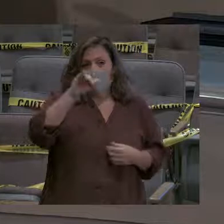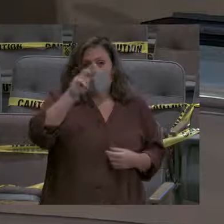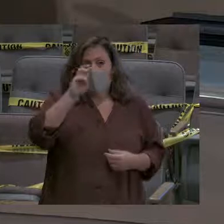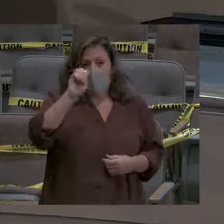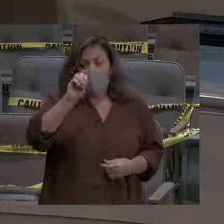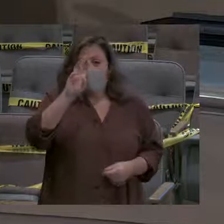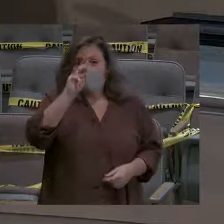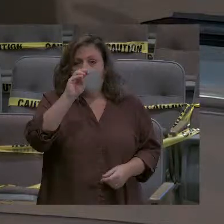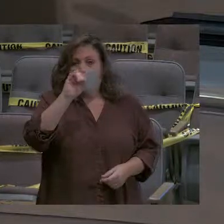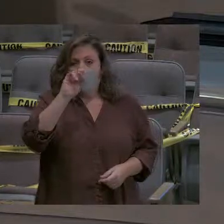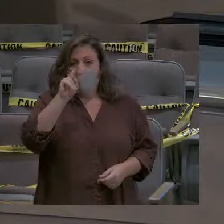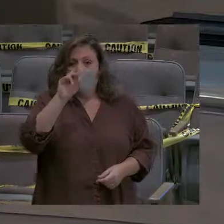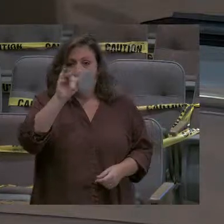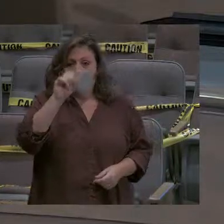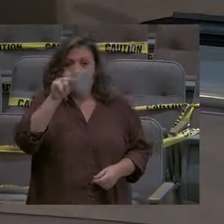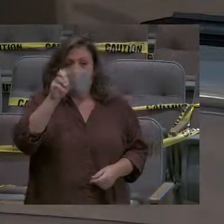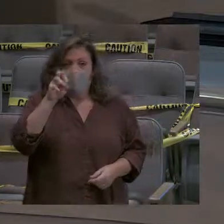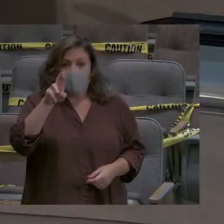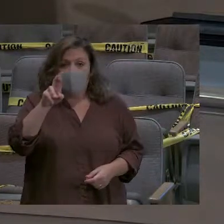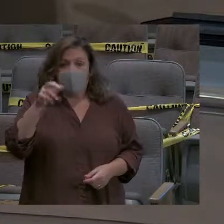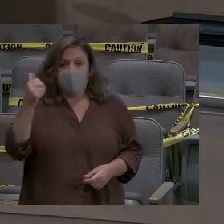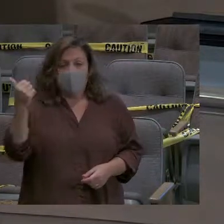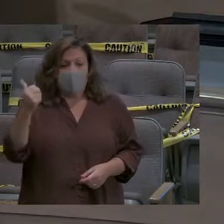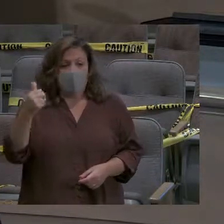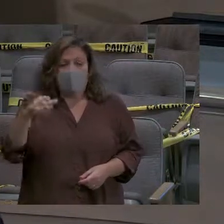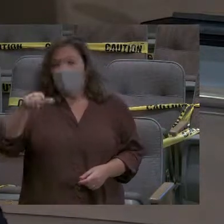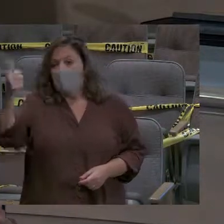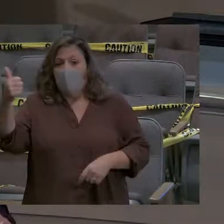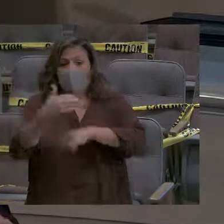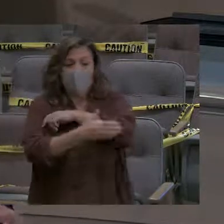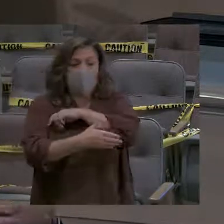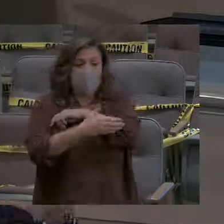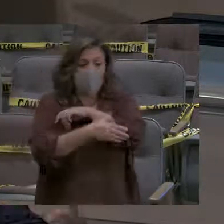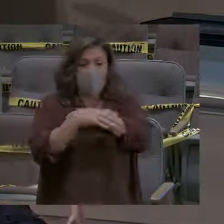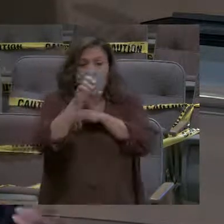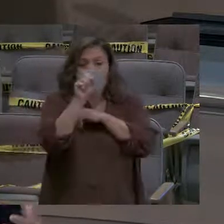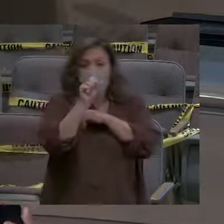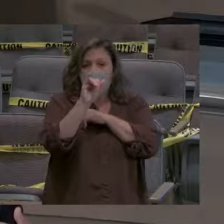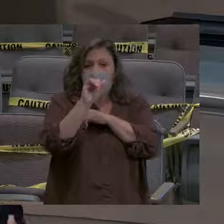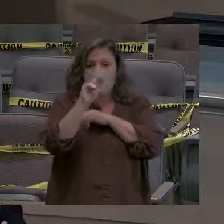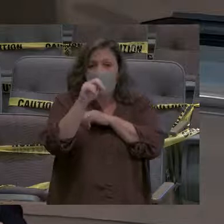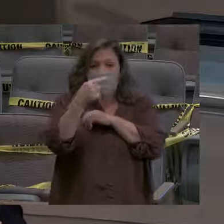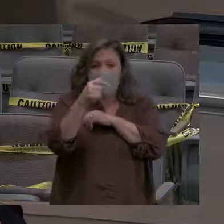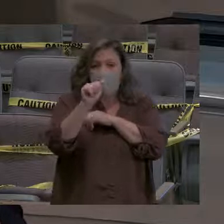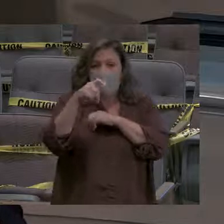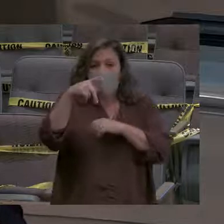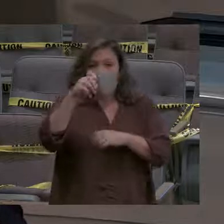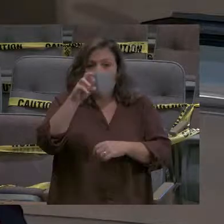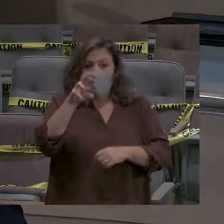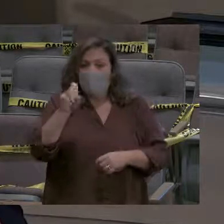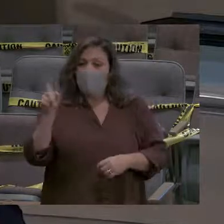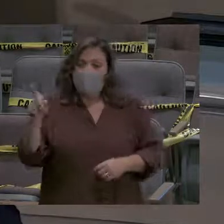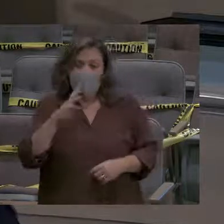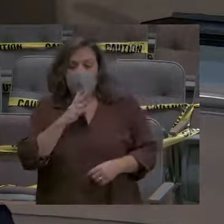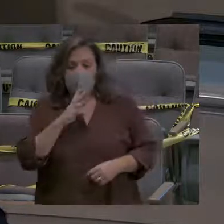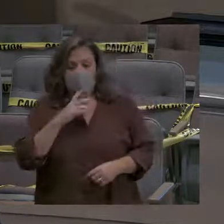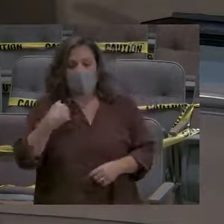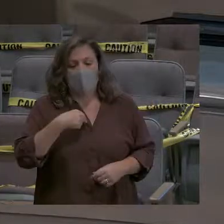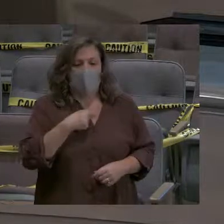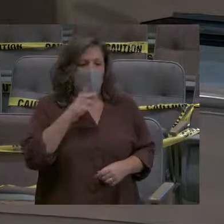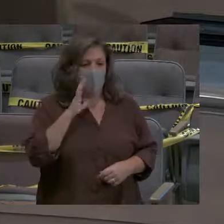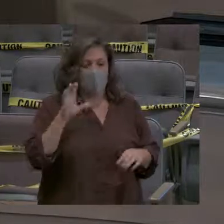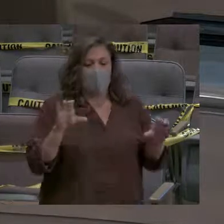was talking about literally what their plans centered around in Singapore and how they were going to address this virus